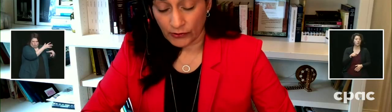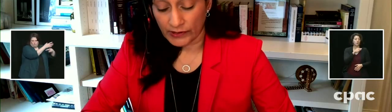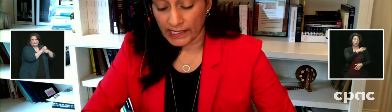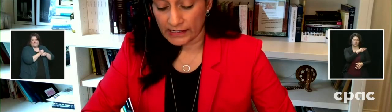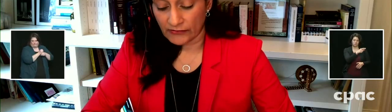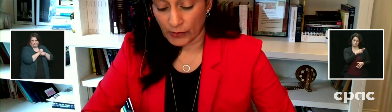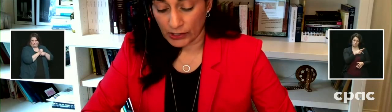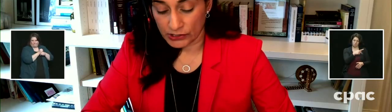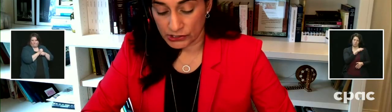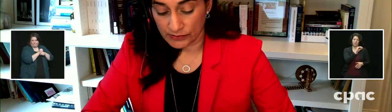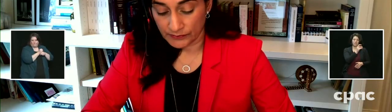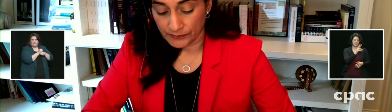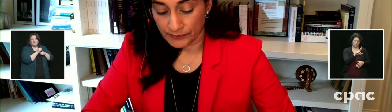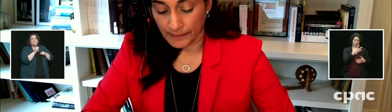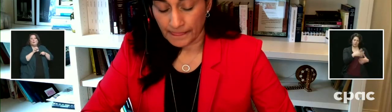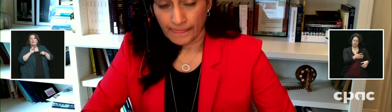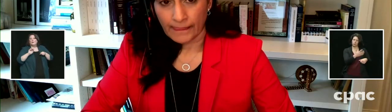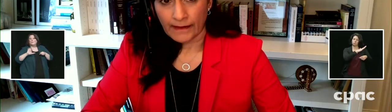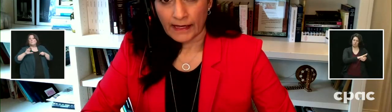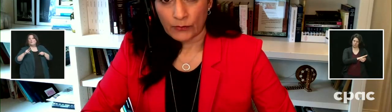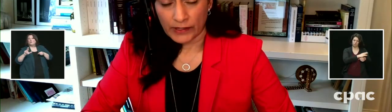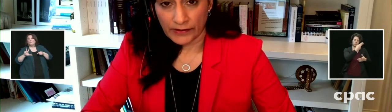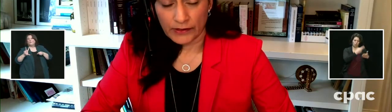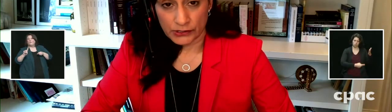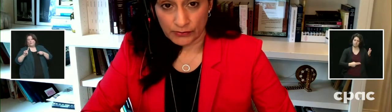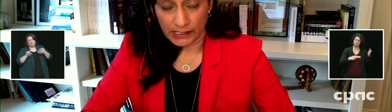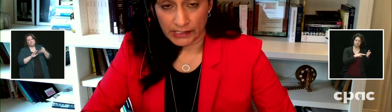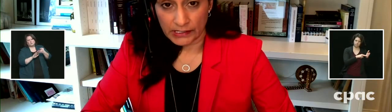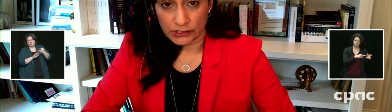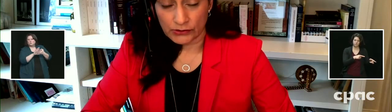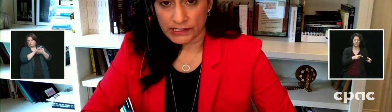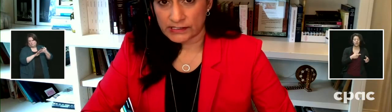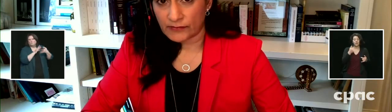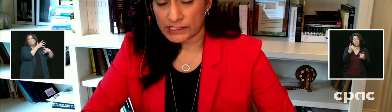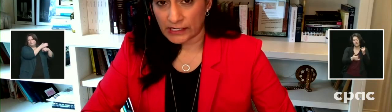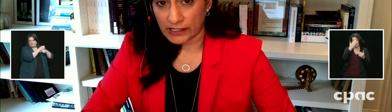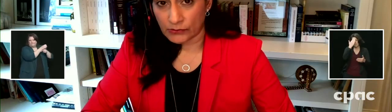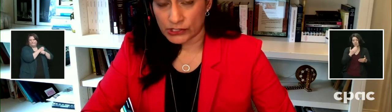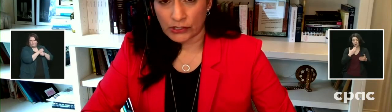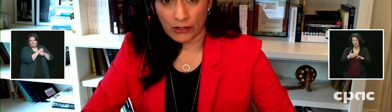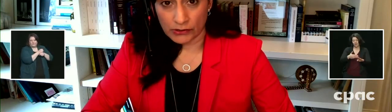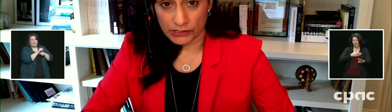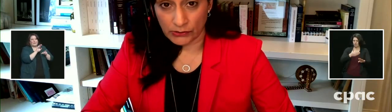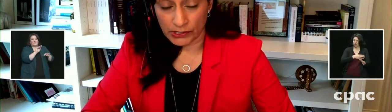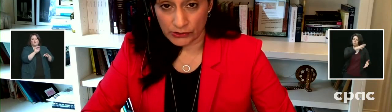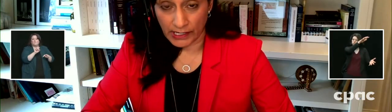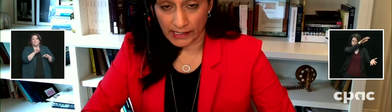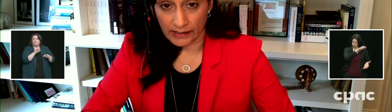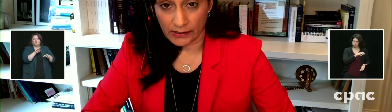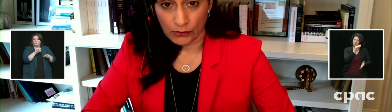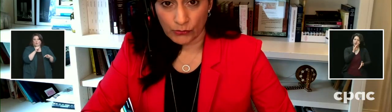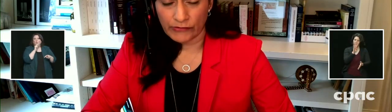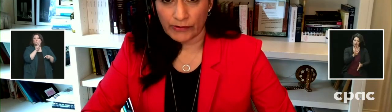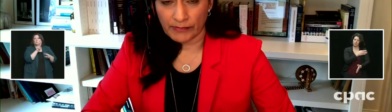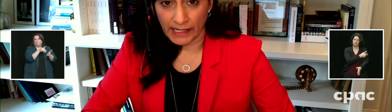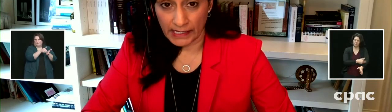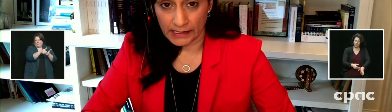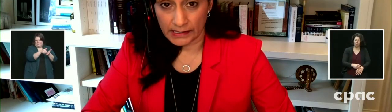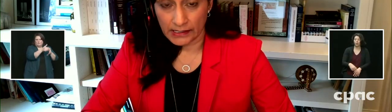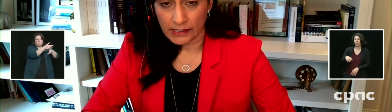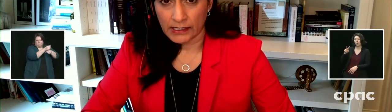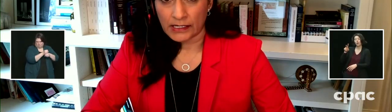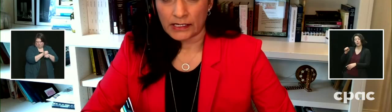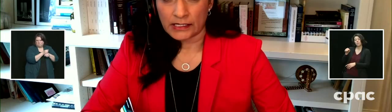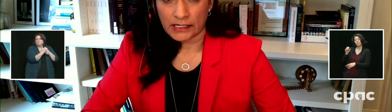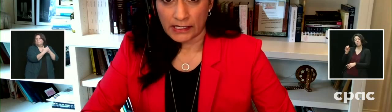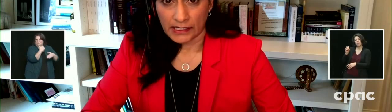arrive before the end of March. And with the 2 million doses of Moderna, which are also on track, we